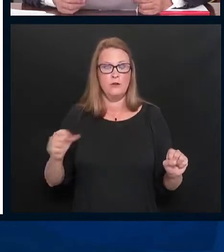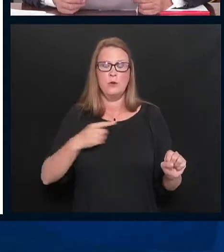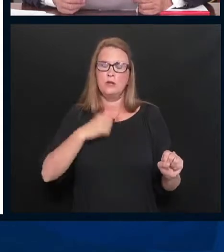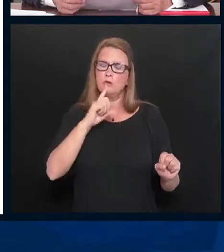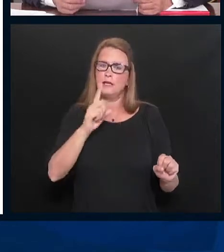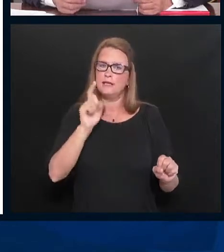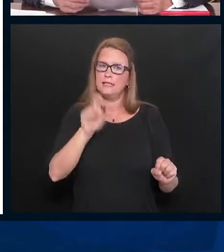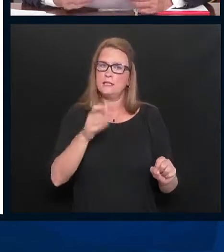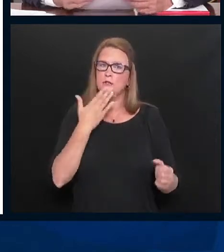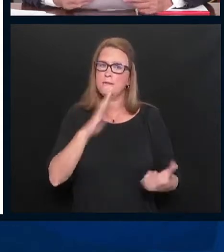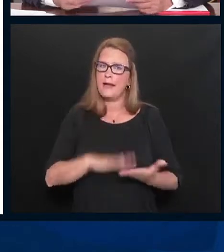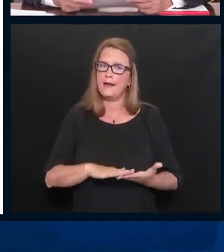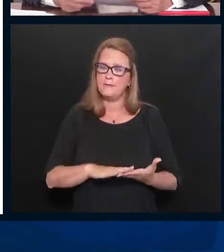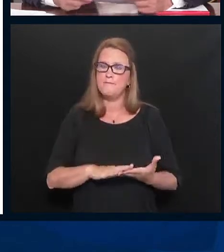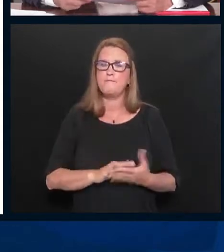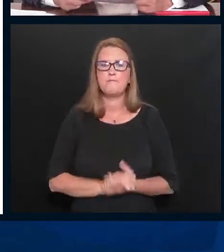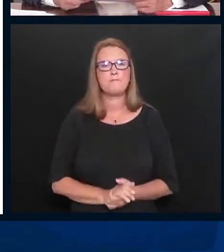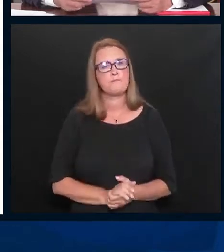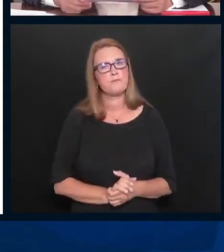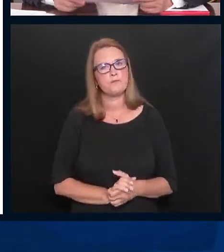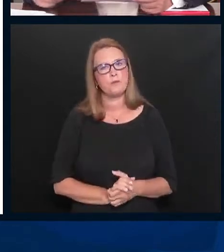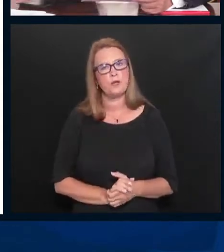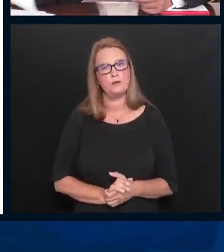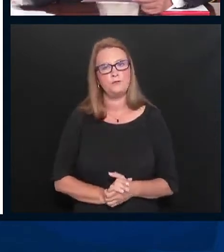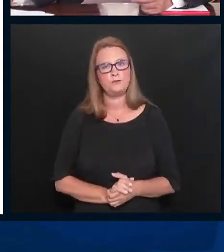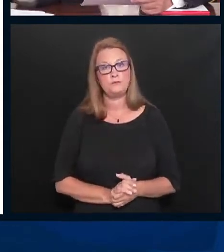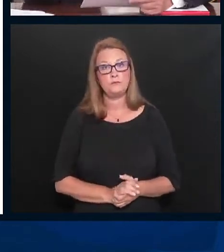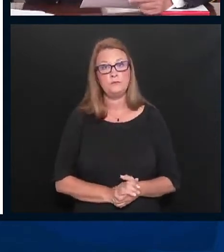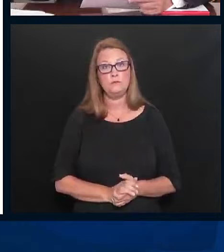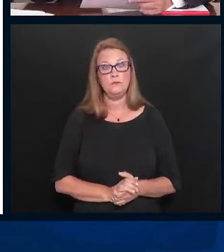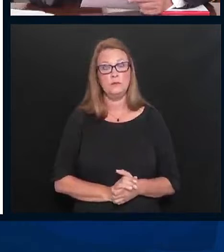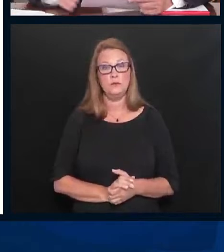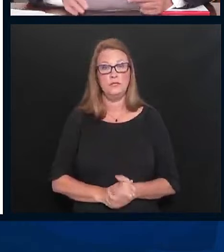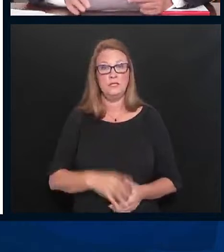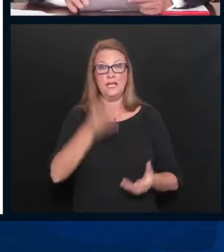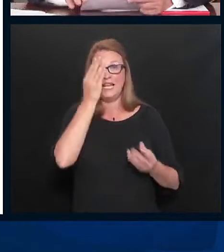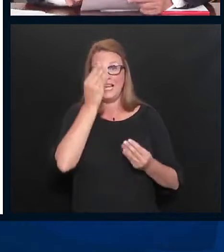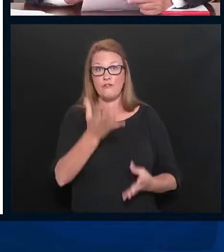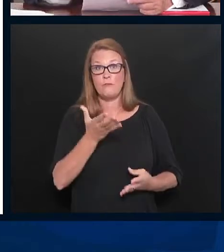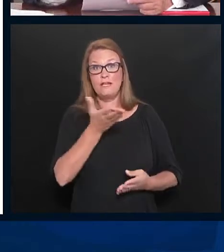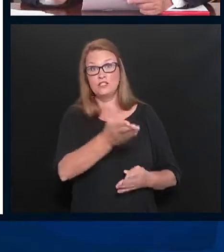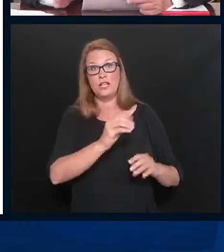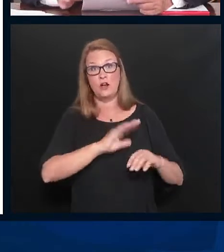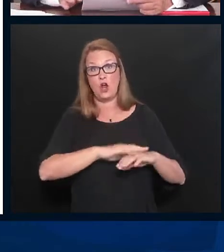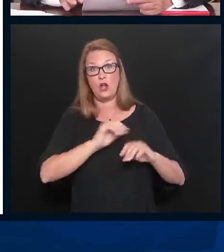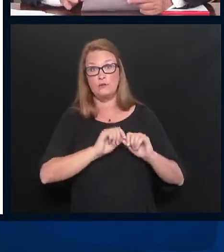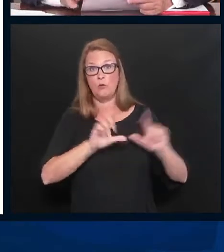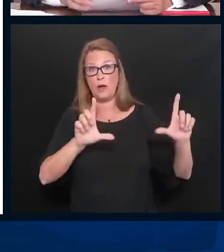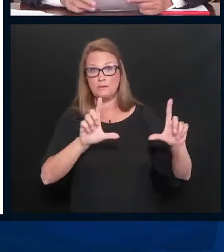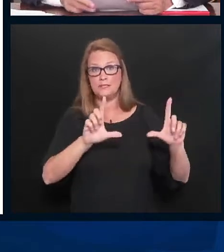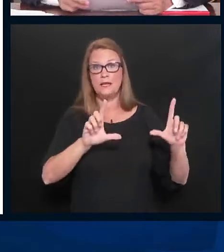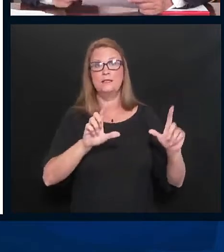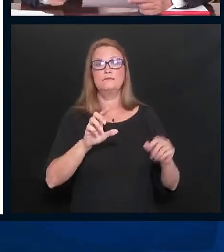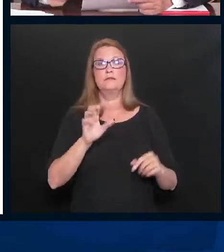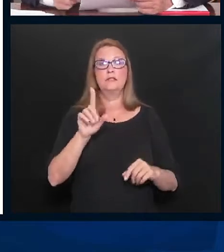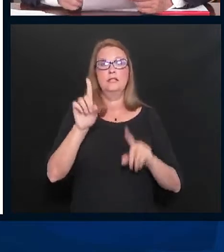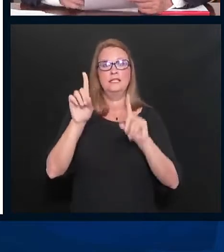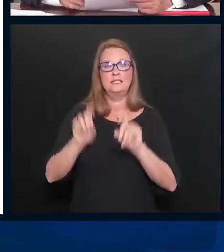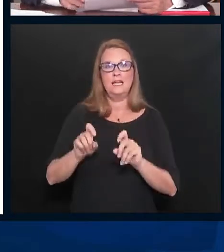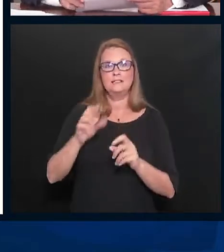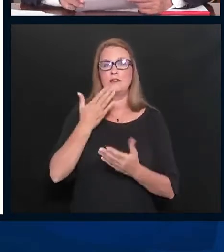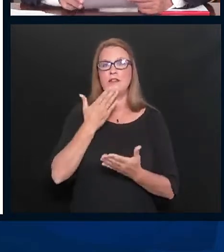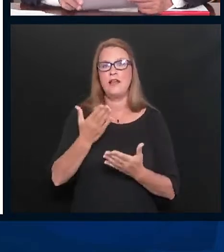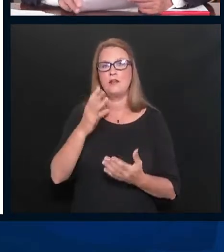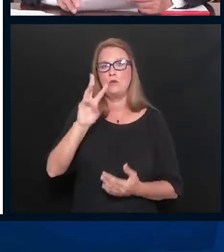badly. From the standpoint of the COVID vaccine info line, it's all up. Get tested. We thank Brooks. We